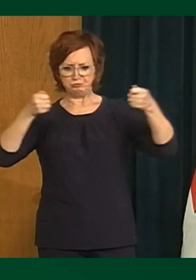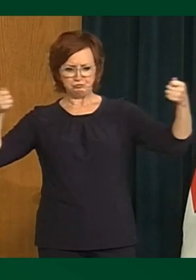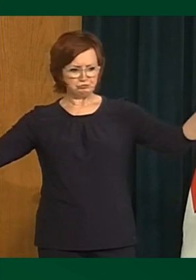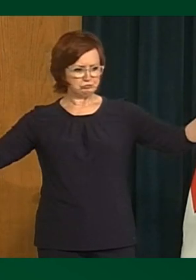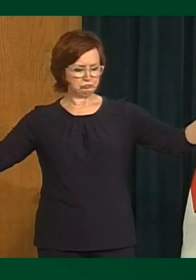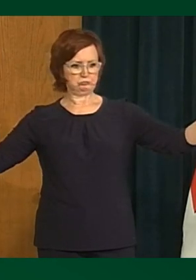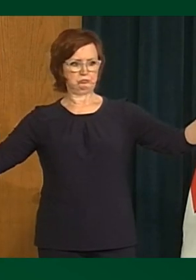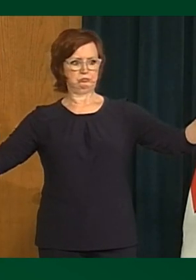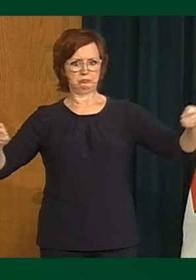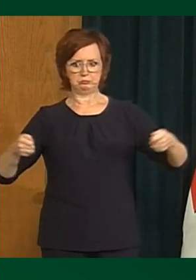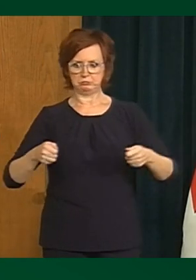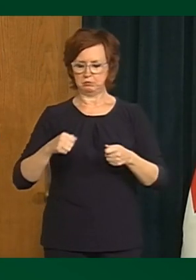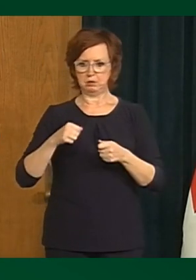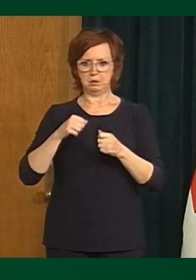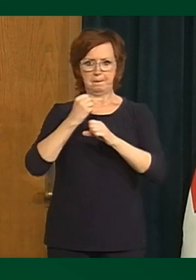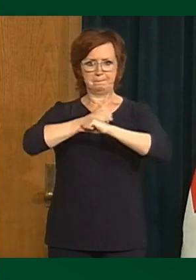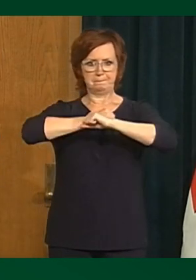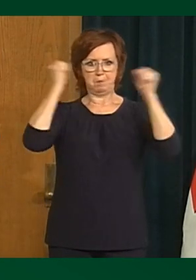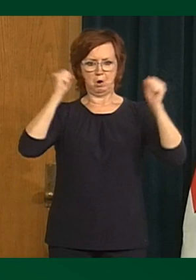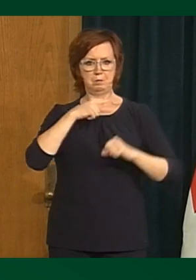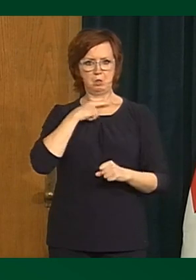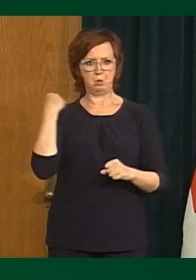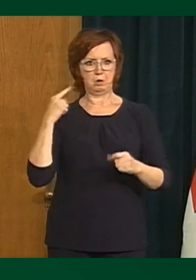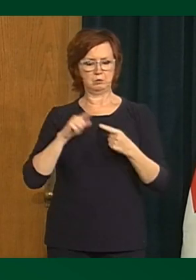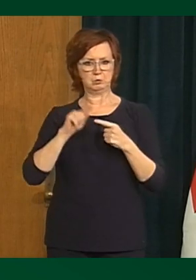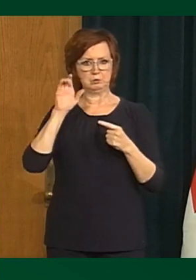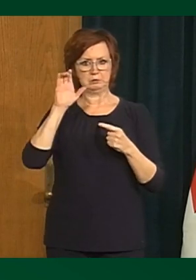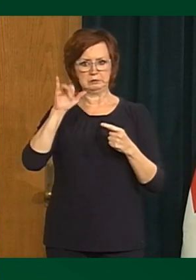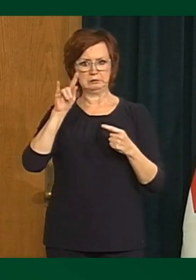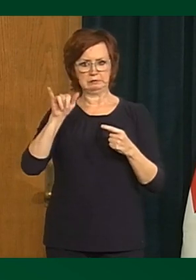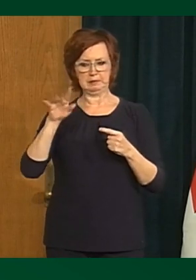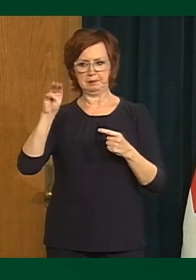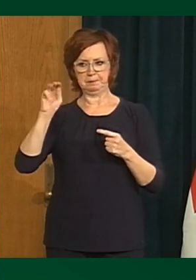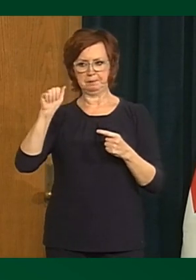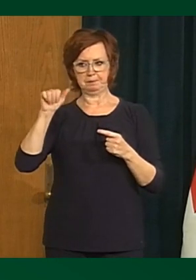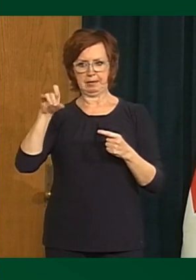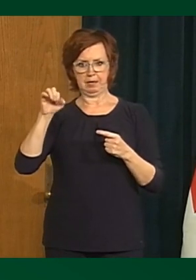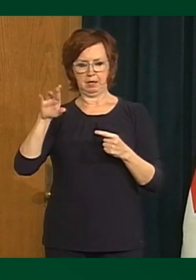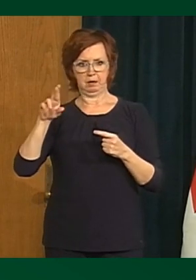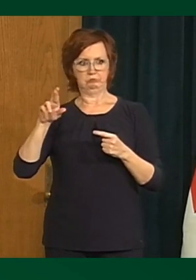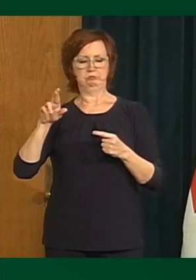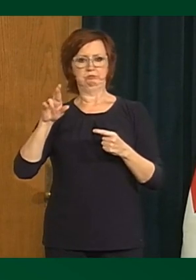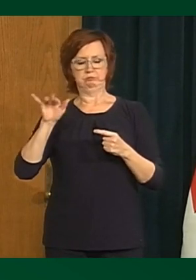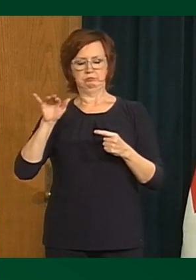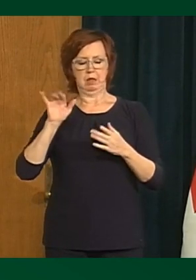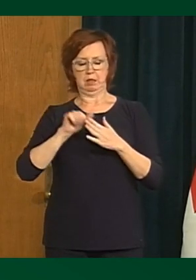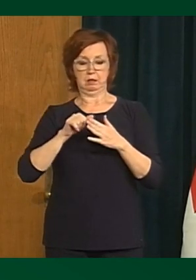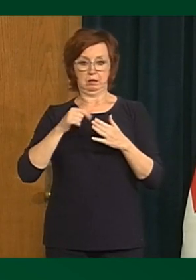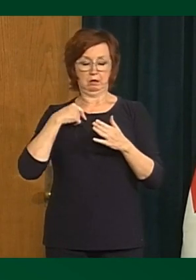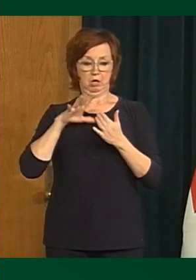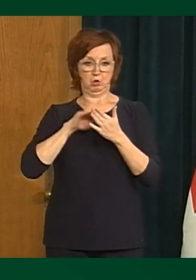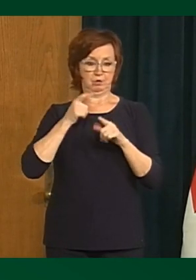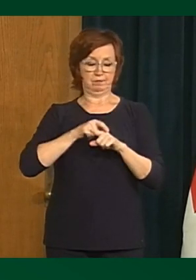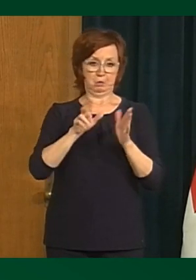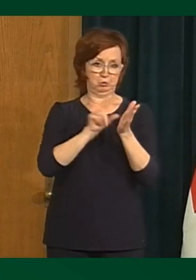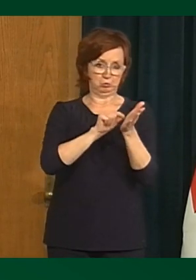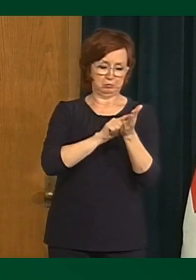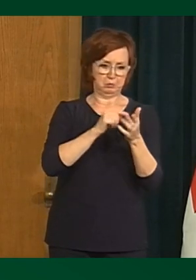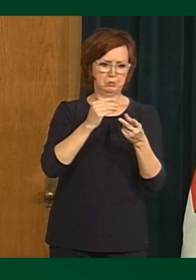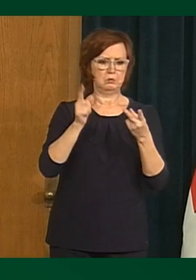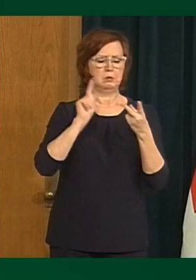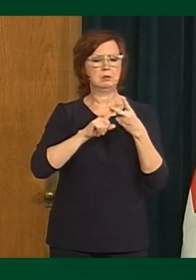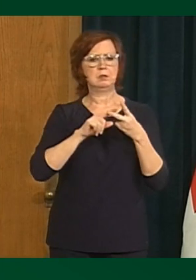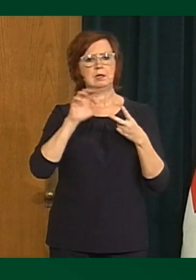informed just today that there was a copy that was circulated to the Attorney General's office, of